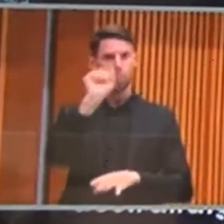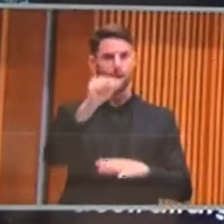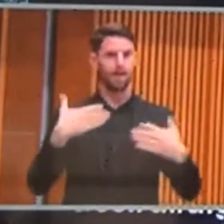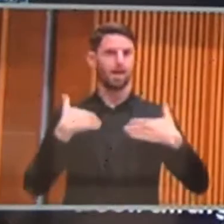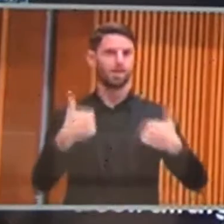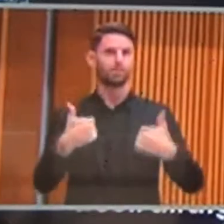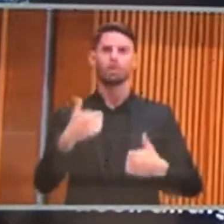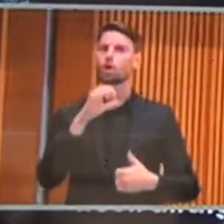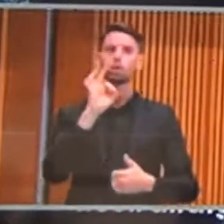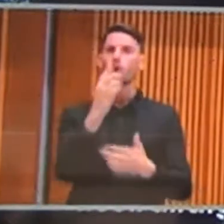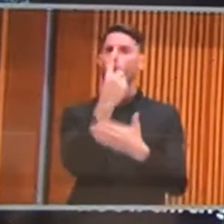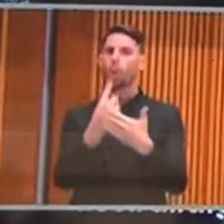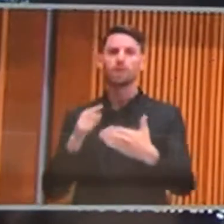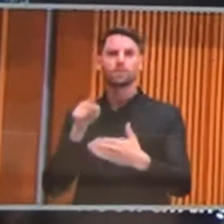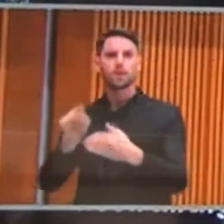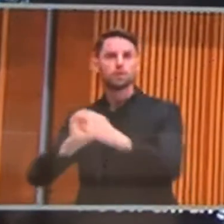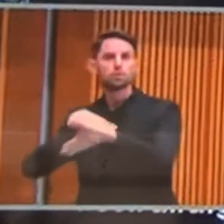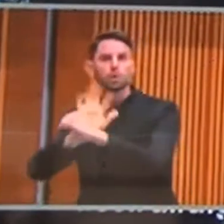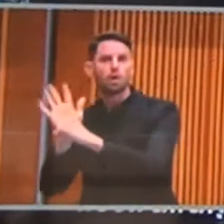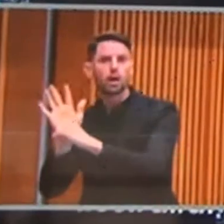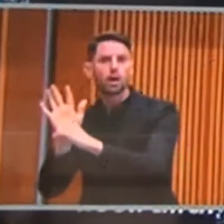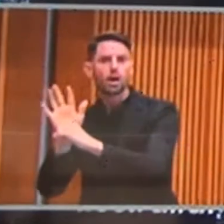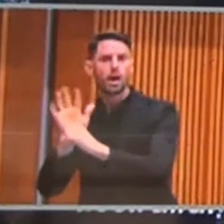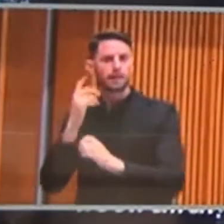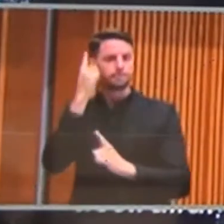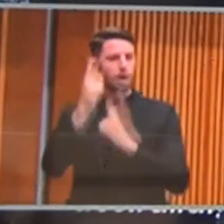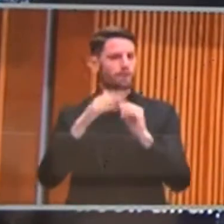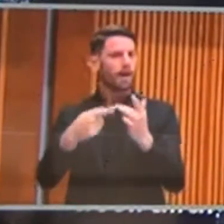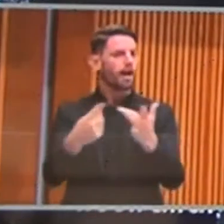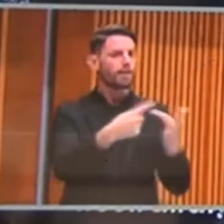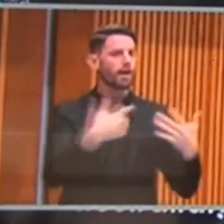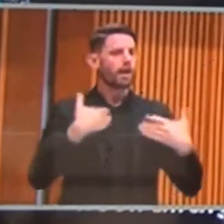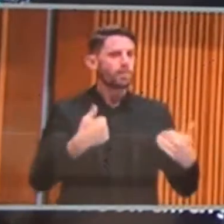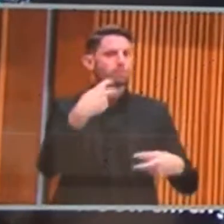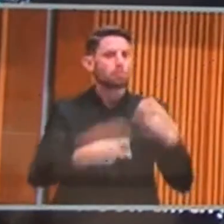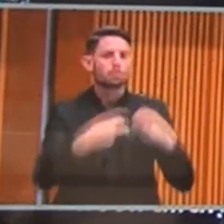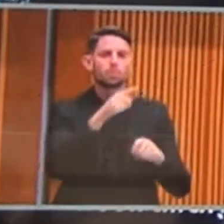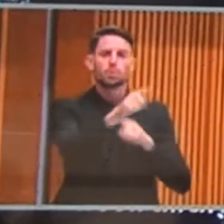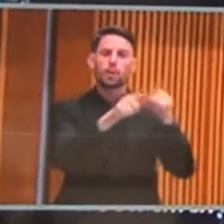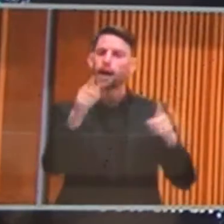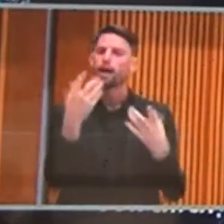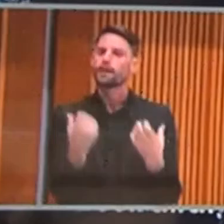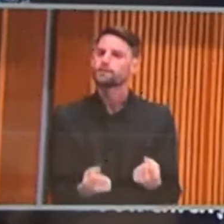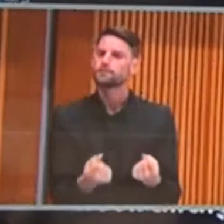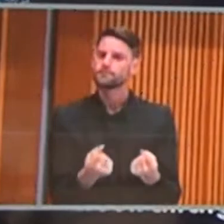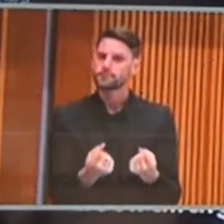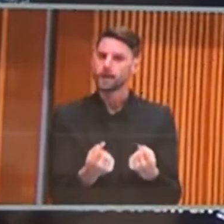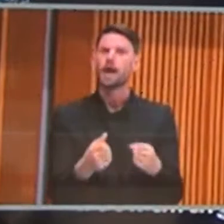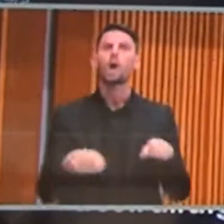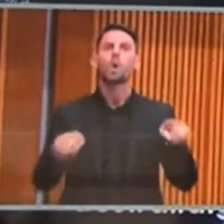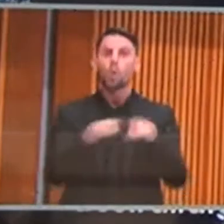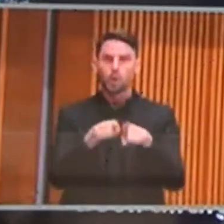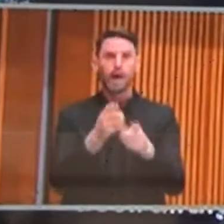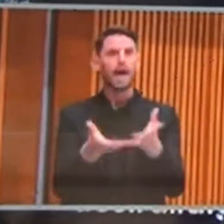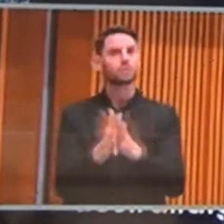the coronavirus and supporting our healthcare workers. In particular, supporting our healthcare workers